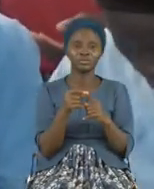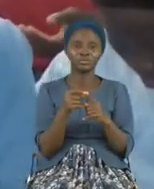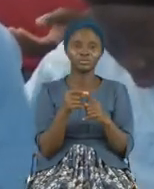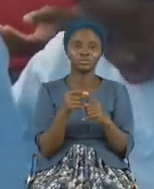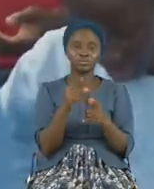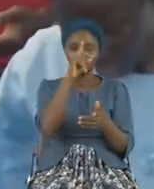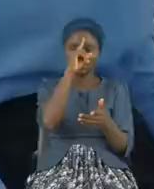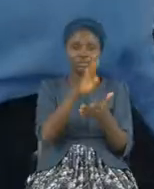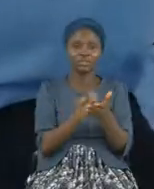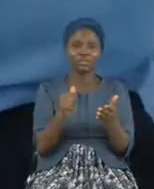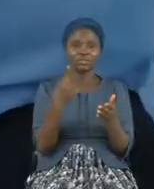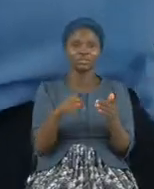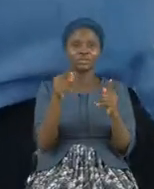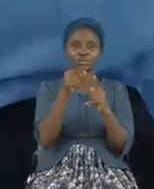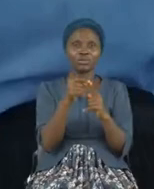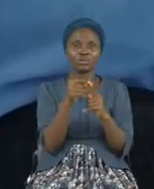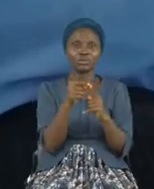Believe the word.